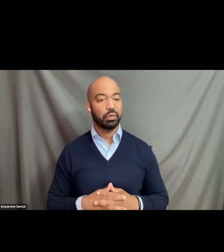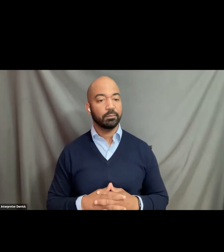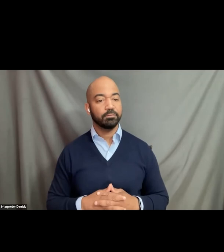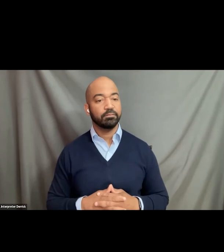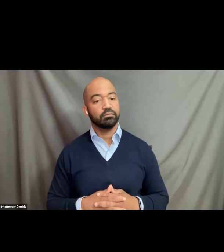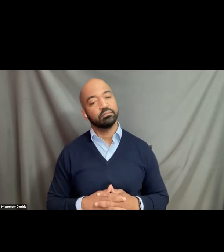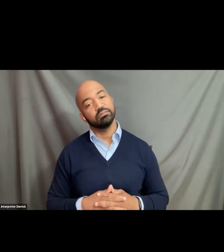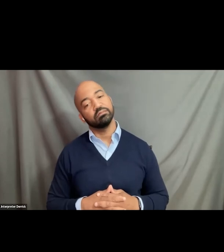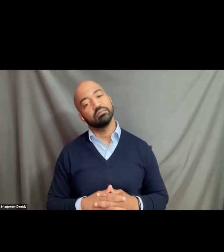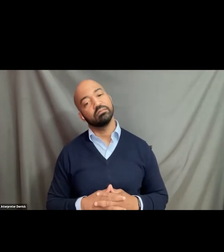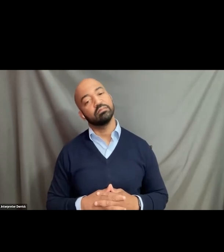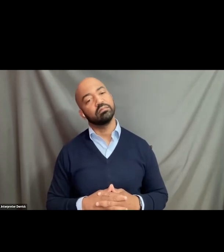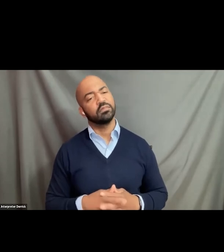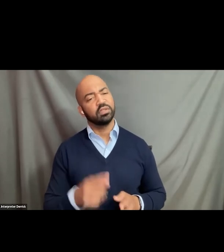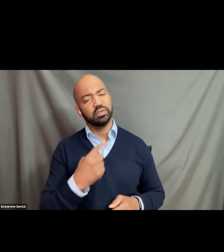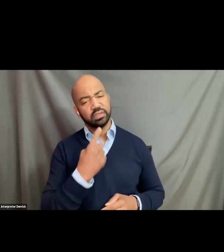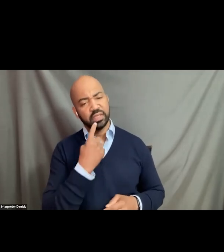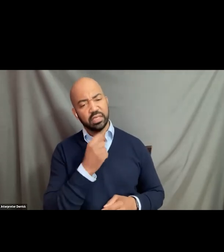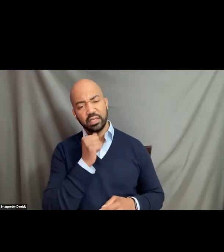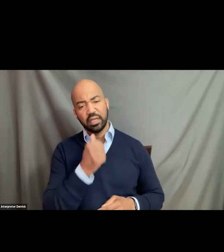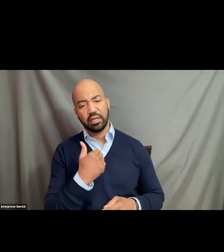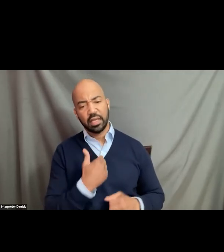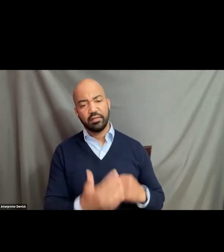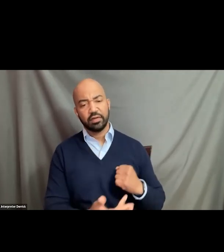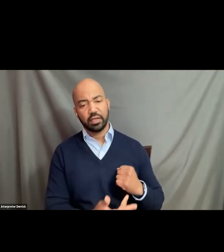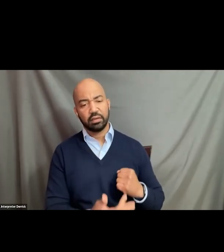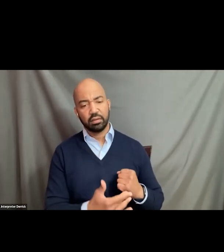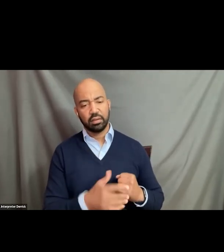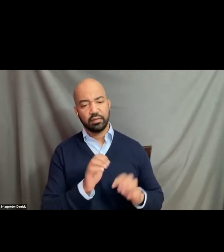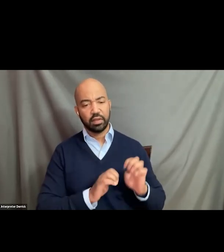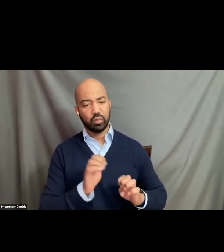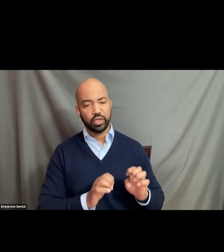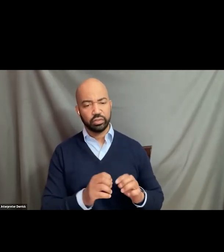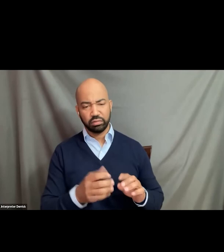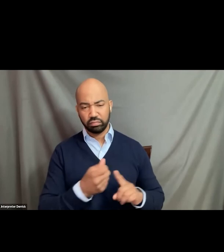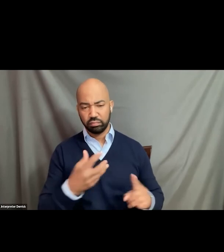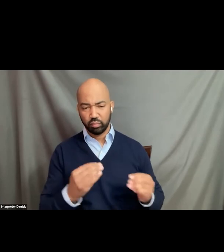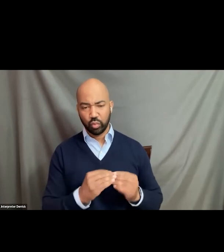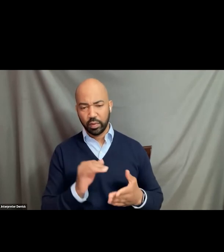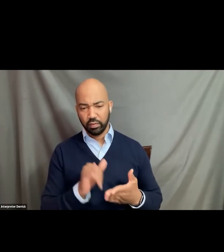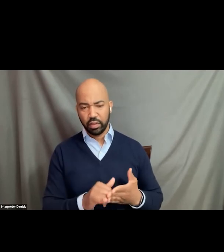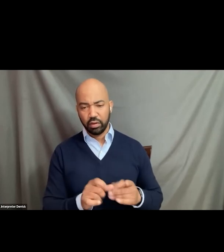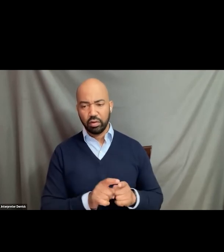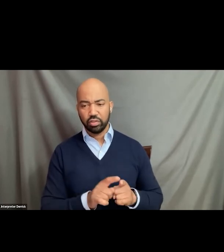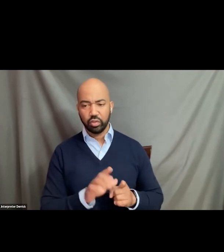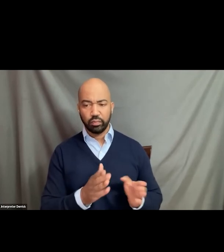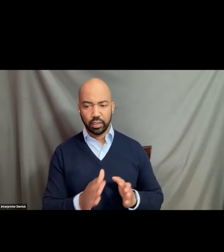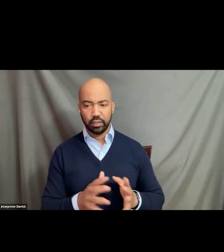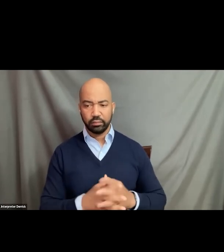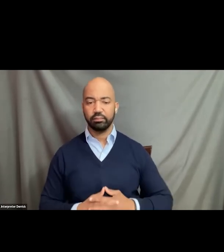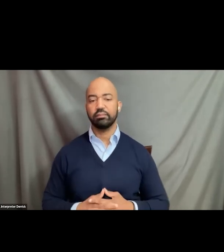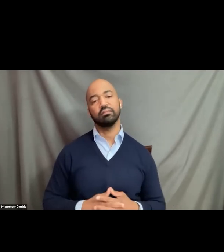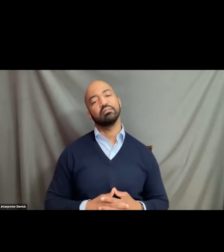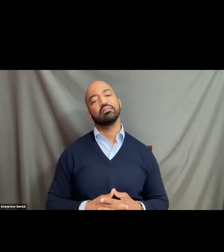Okay, you just mentioned that you haven't done a technical evaluation. Can you elaborate on that? And what's your plan? I meant